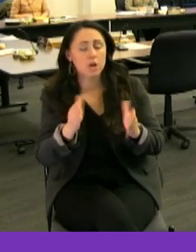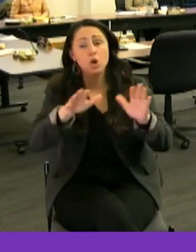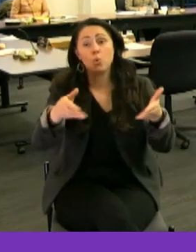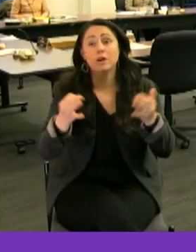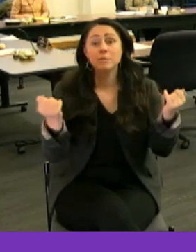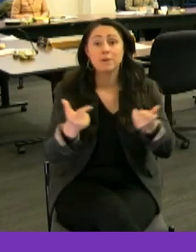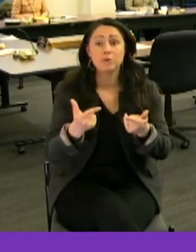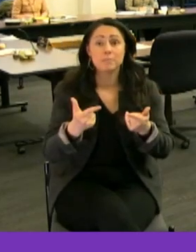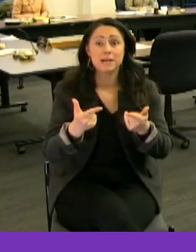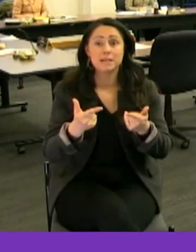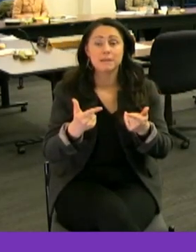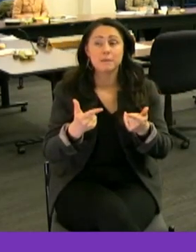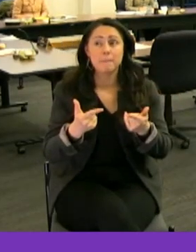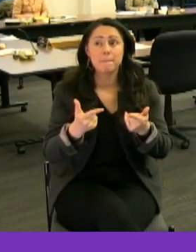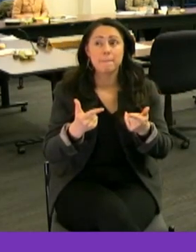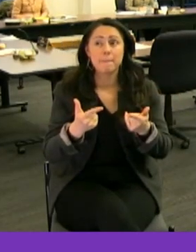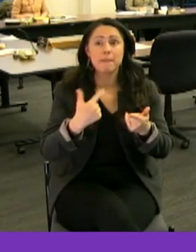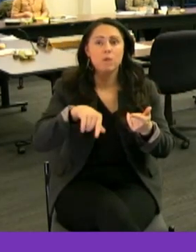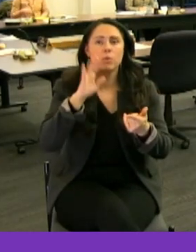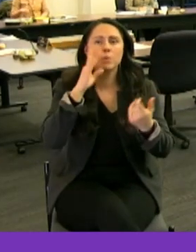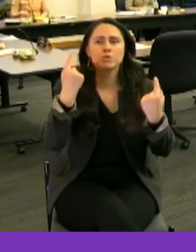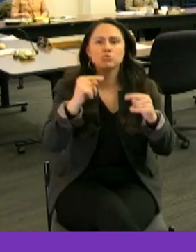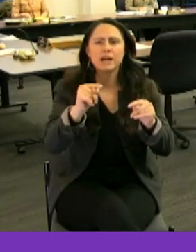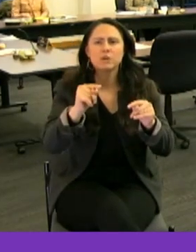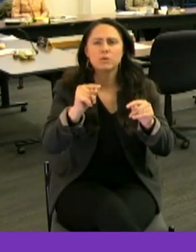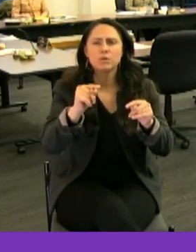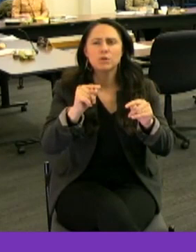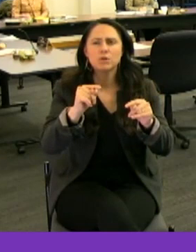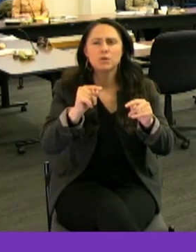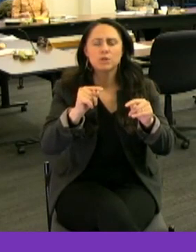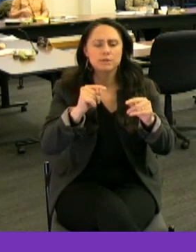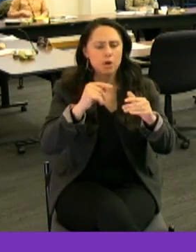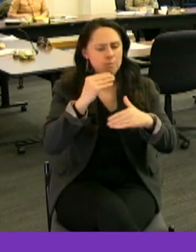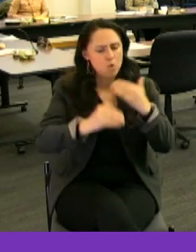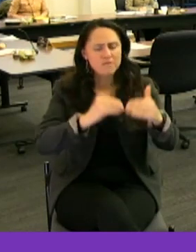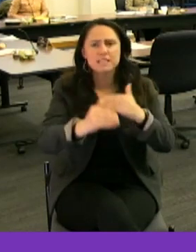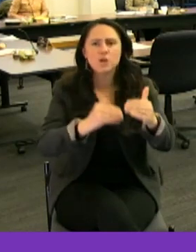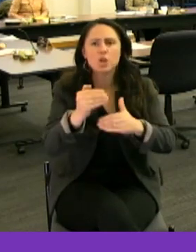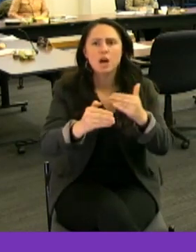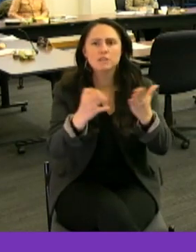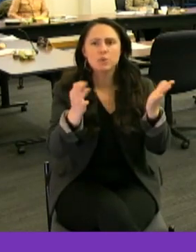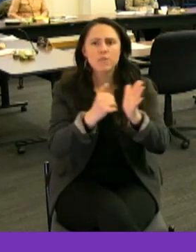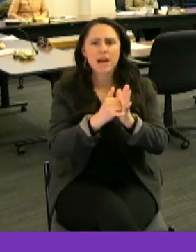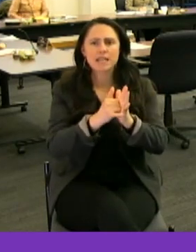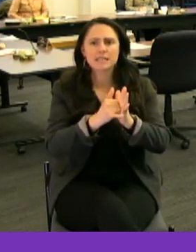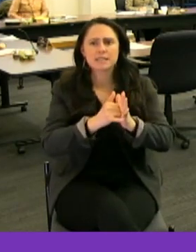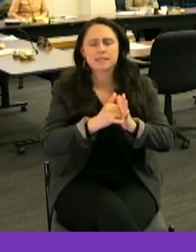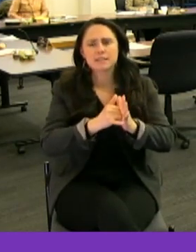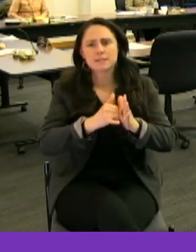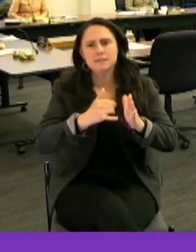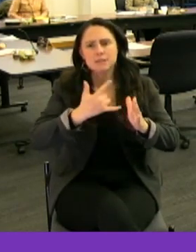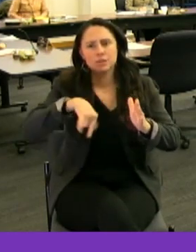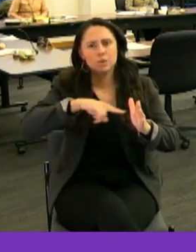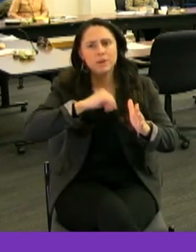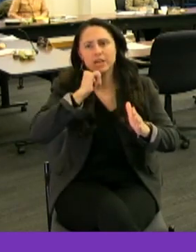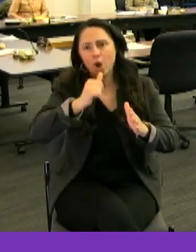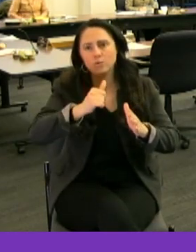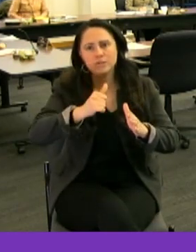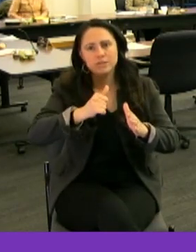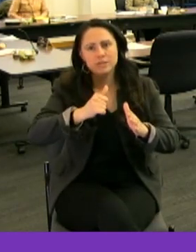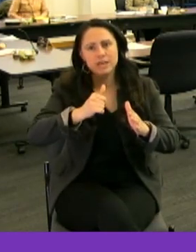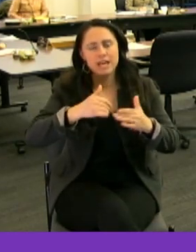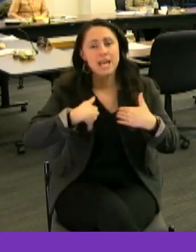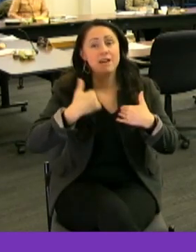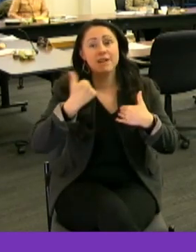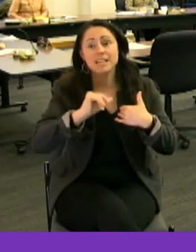Welcome to everybody that's coming, and we're going to try to move things along so that you know, we don't